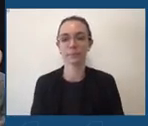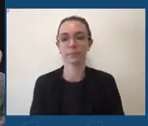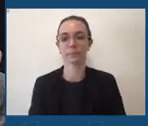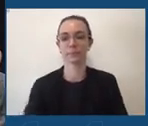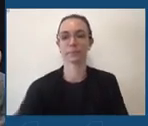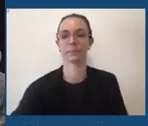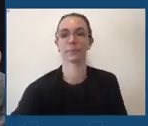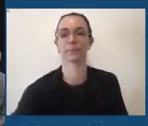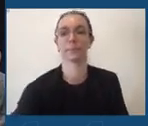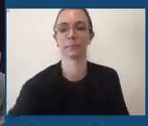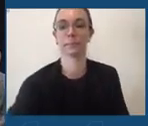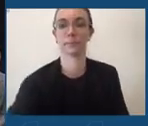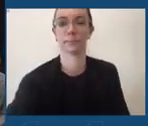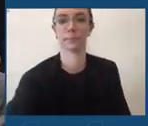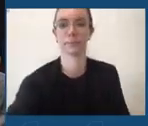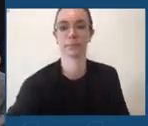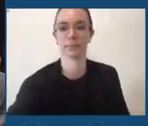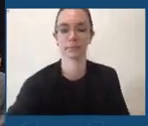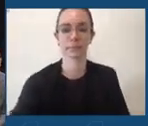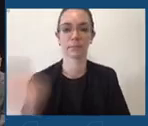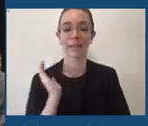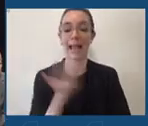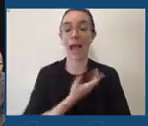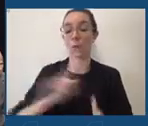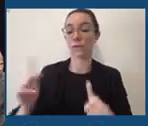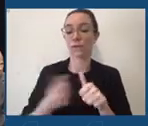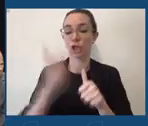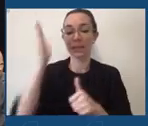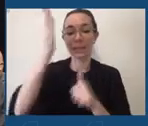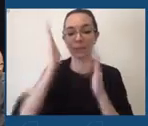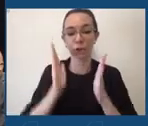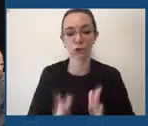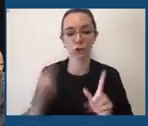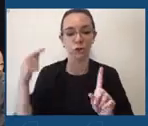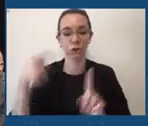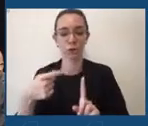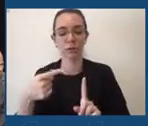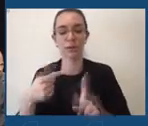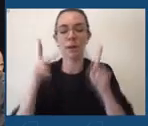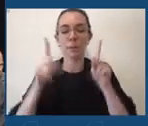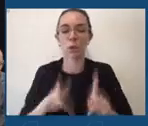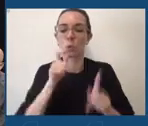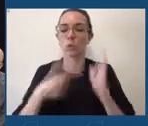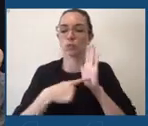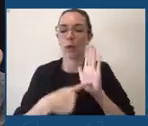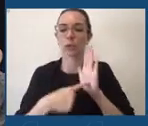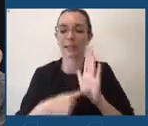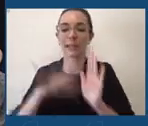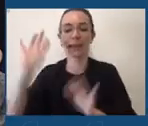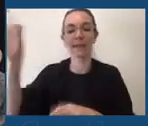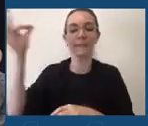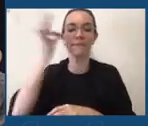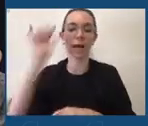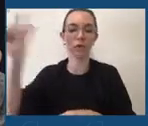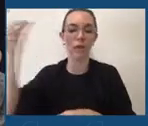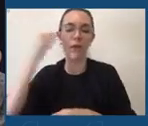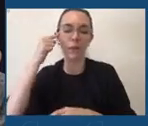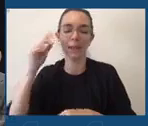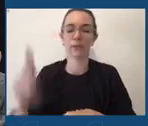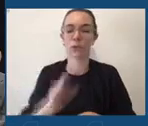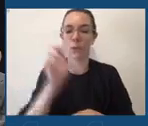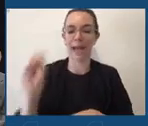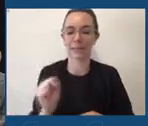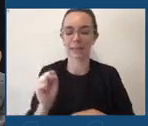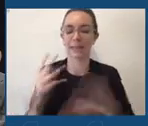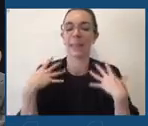Our first speaker is a person who is representing the federal government of the United States, the Health and Human